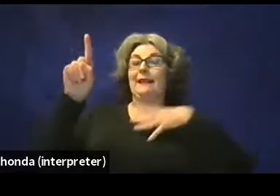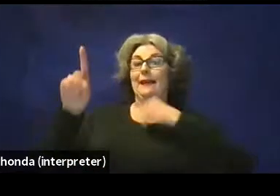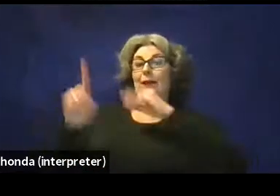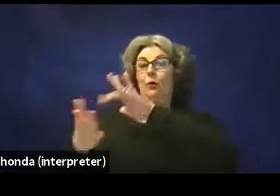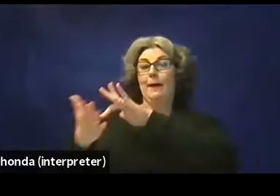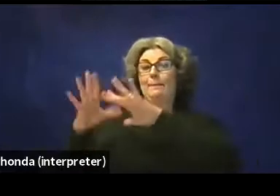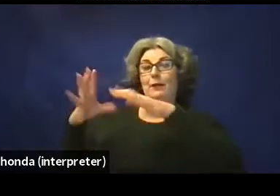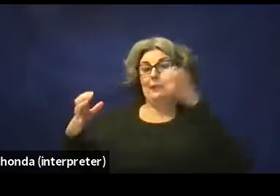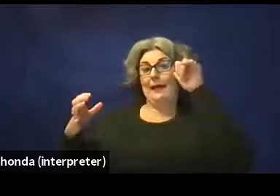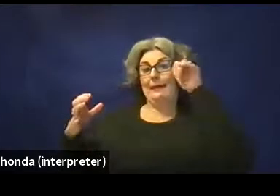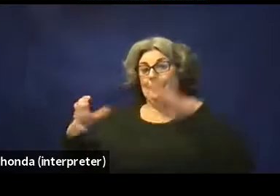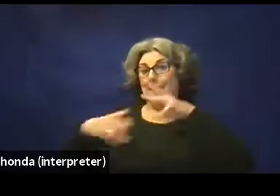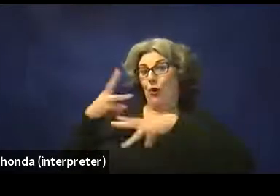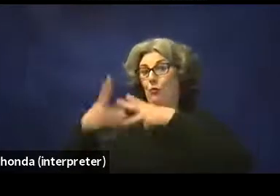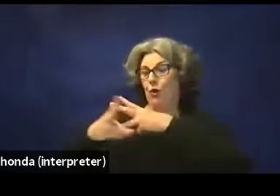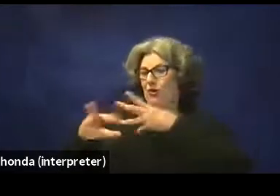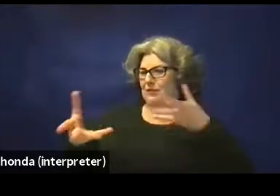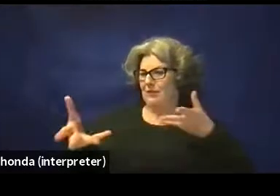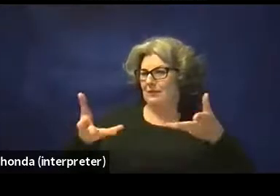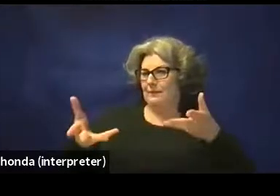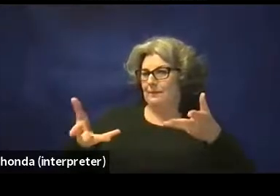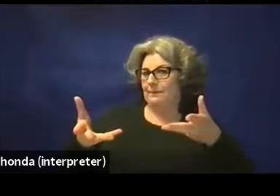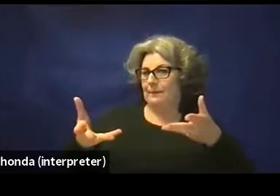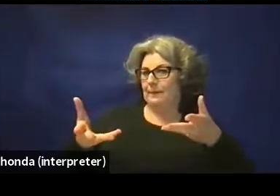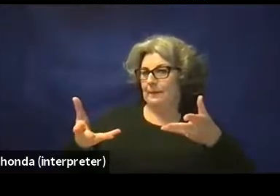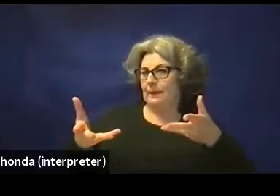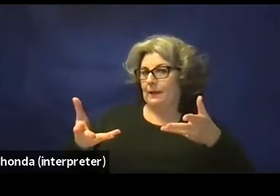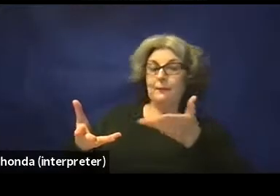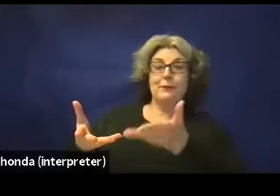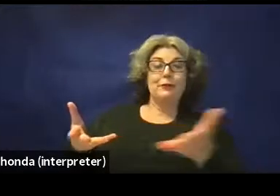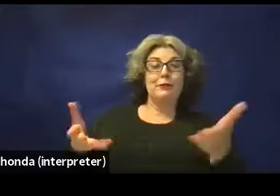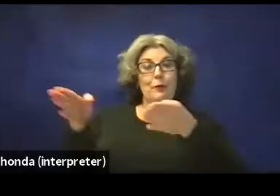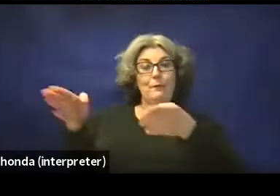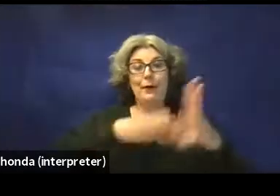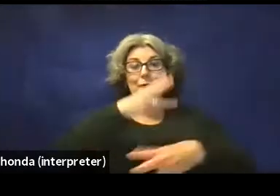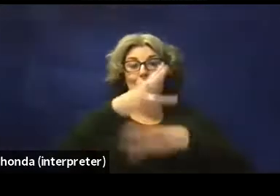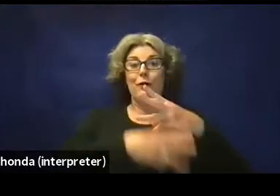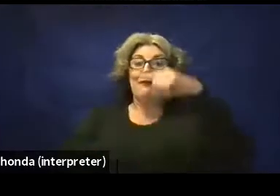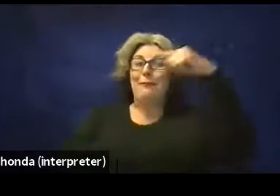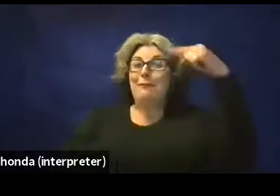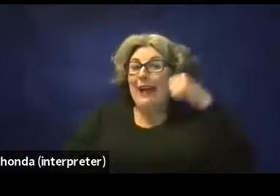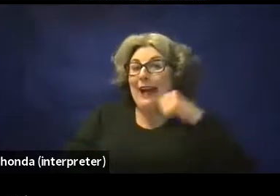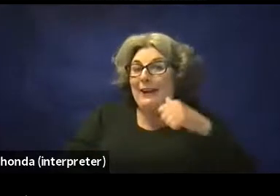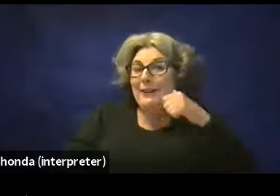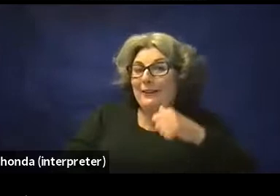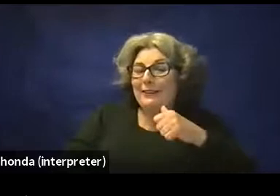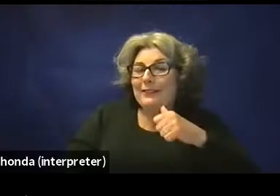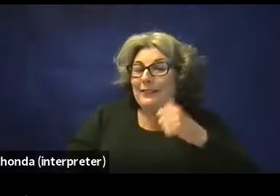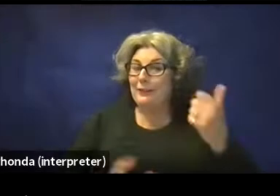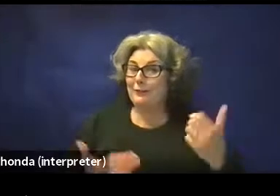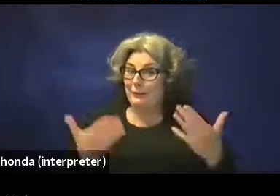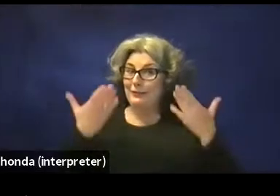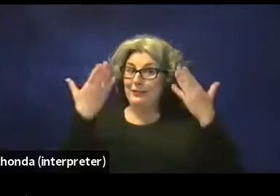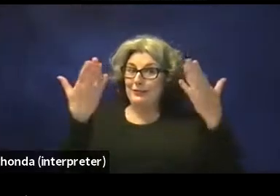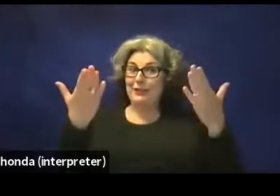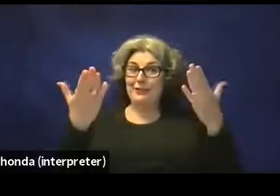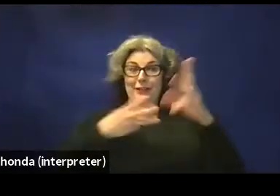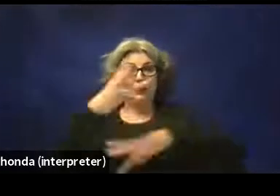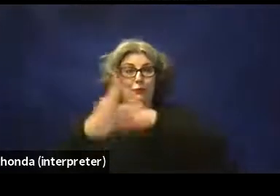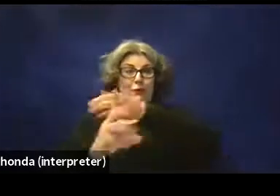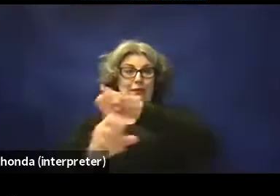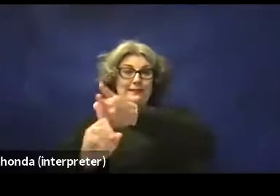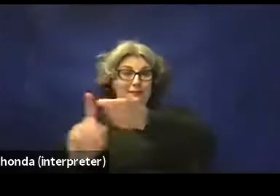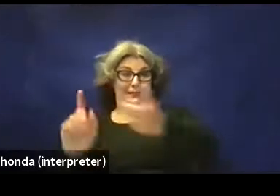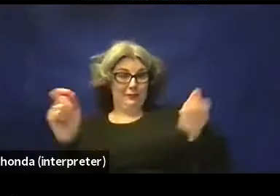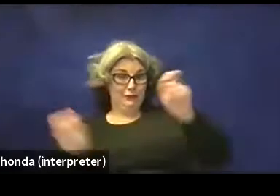middle-class, male world. But by saying that you want to prepare the world for Black girls, you seem to be suggesting that the world needs